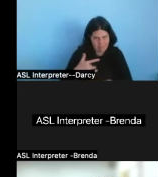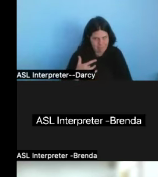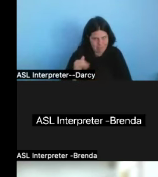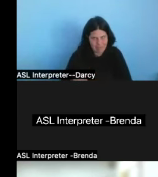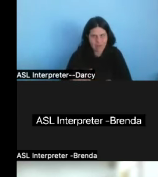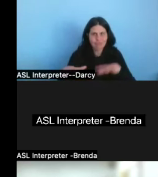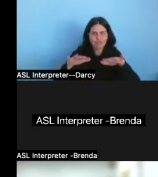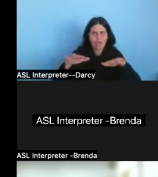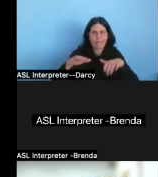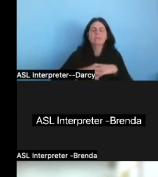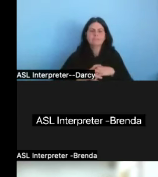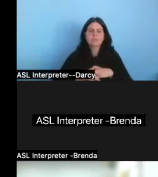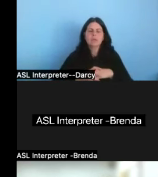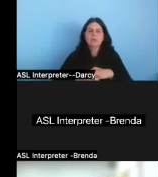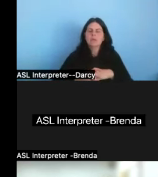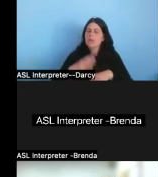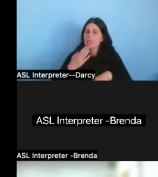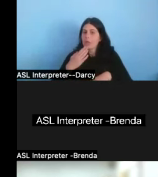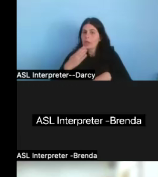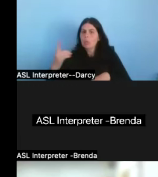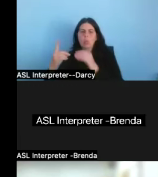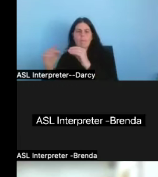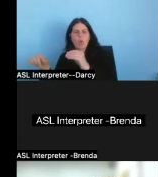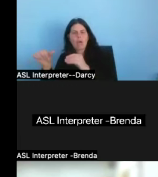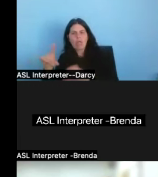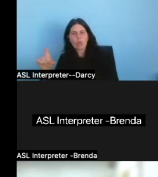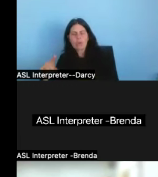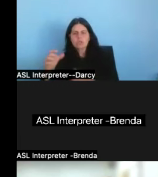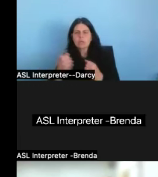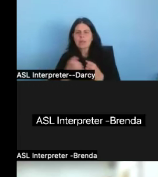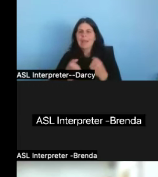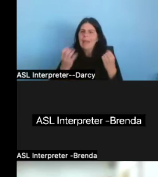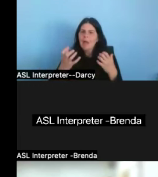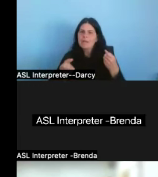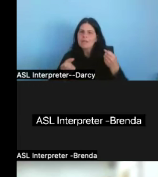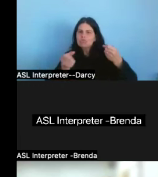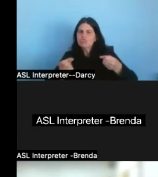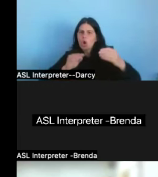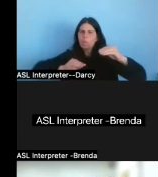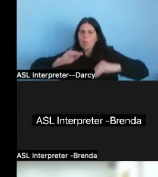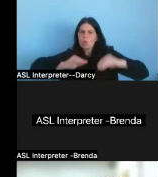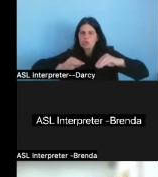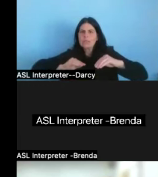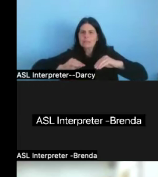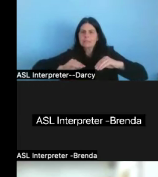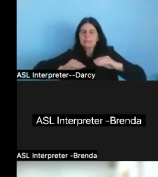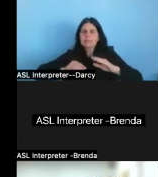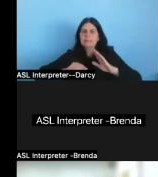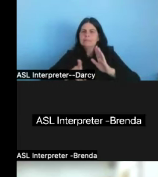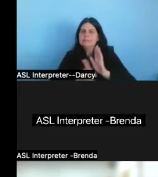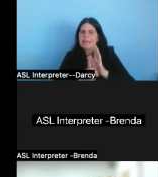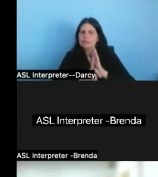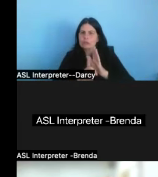Okay, thank you. And then we have one more question. How many strong motion sensors are directly linked to the early warning